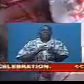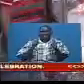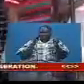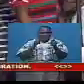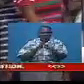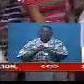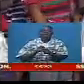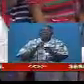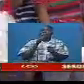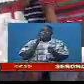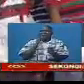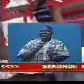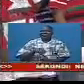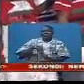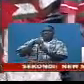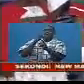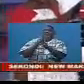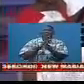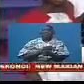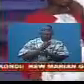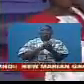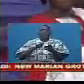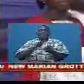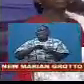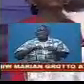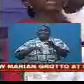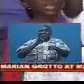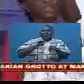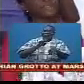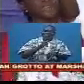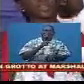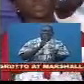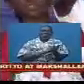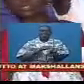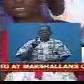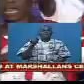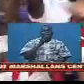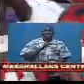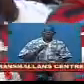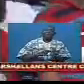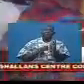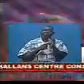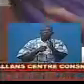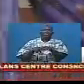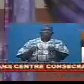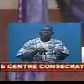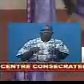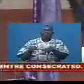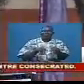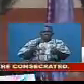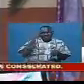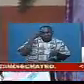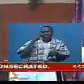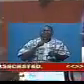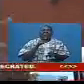to give mothers a special treat. Some selected children from about 20 schools in the capital exhibited some